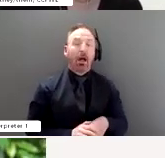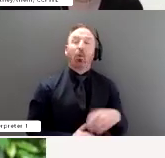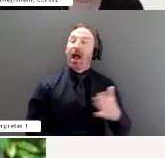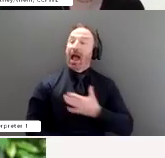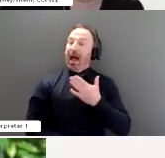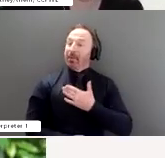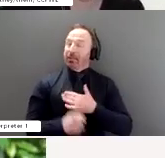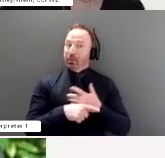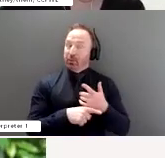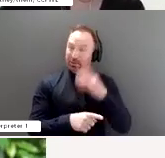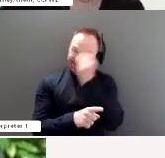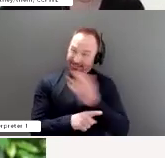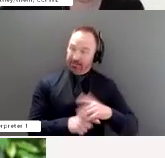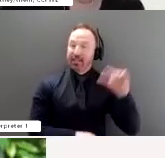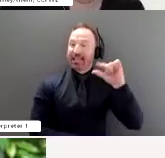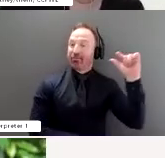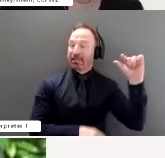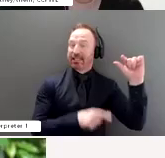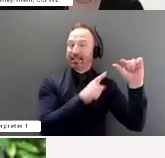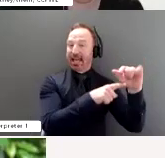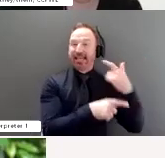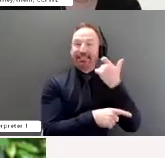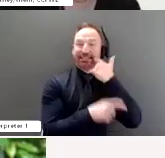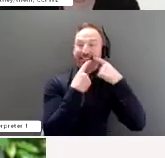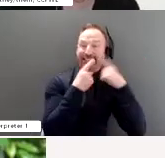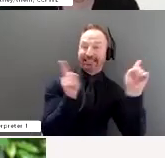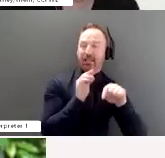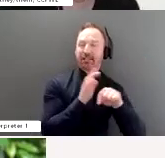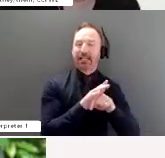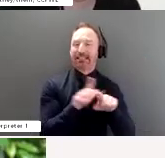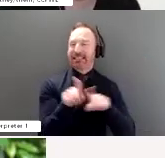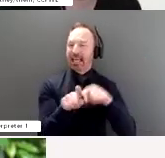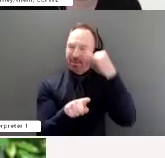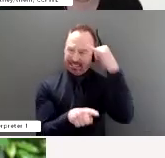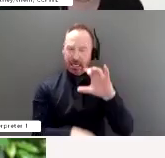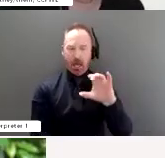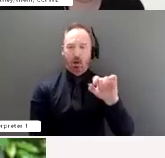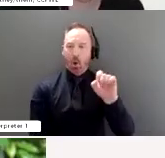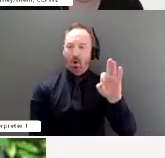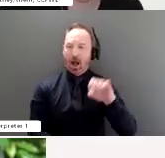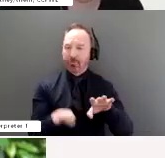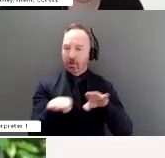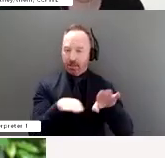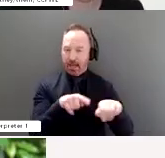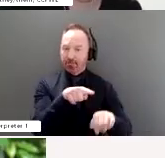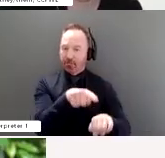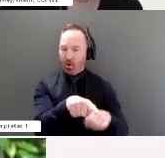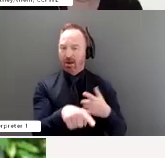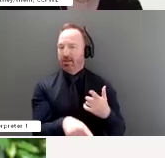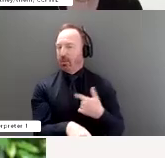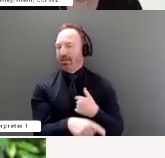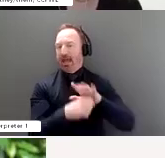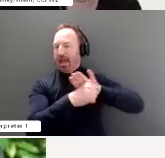to develop a similar code of conduct on the prevention of economic abuse that we've long advocated for. So it